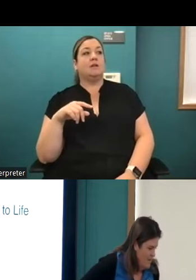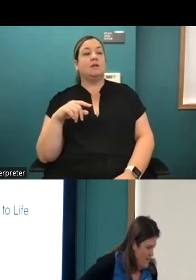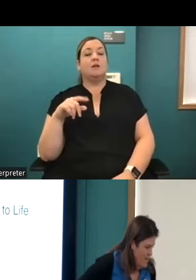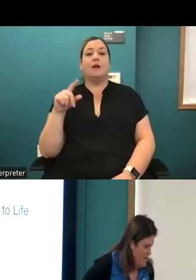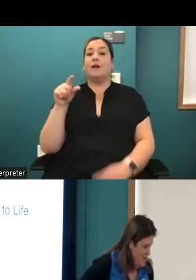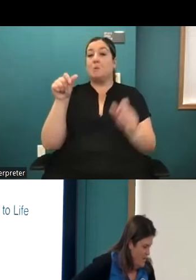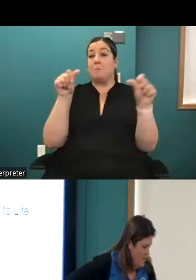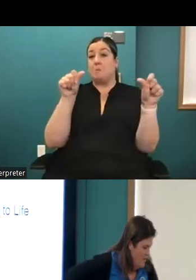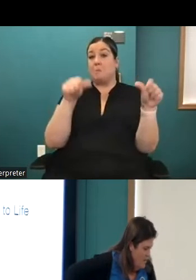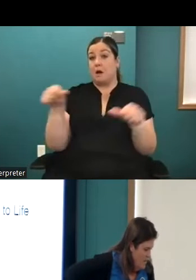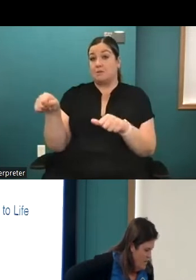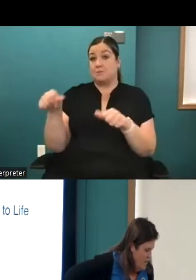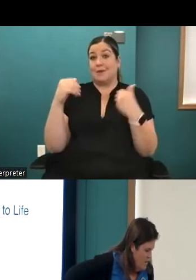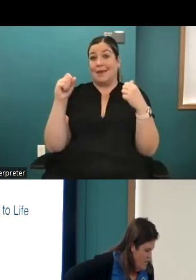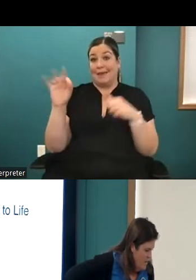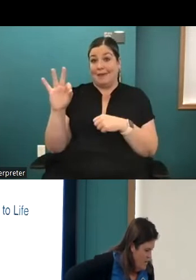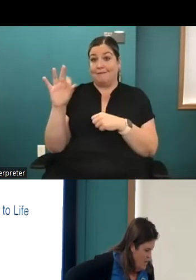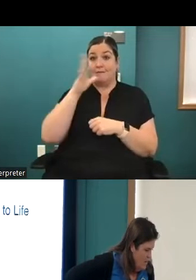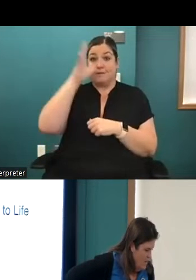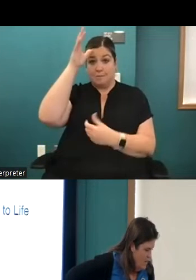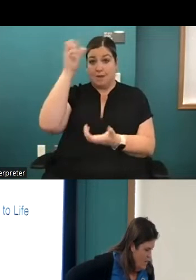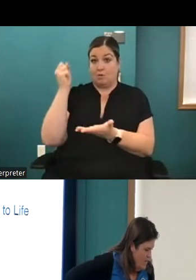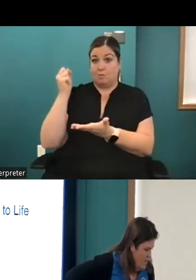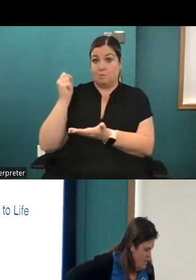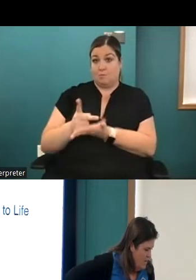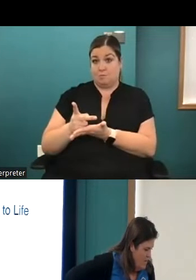it possible if we get parents' permission to,